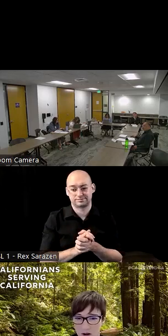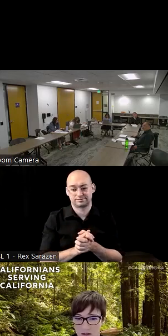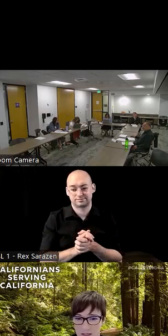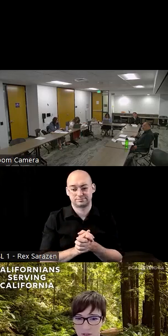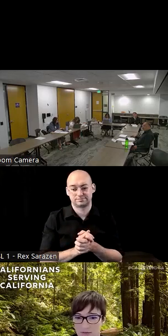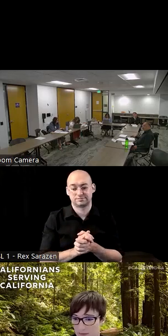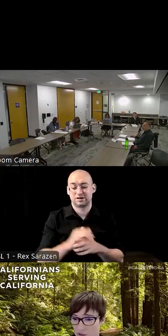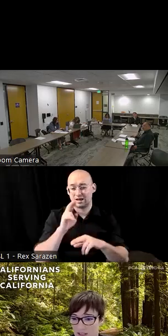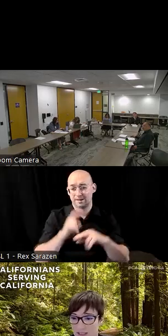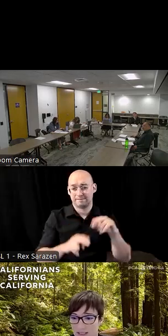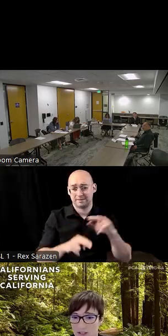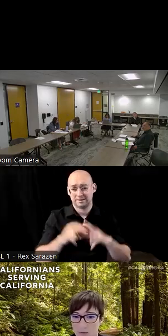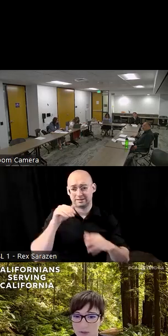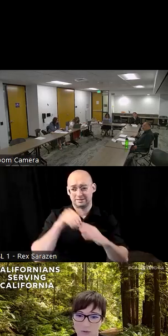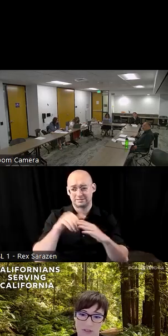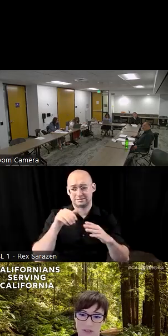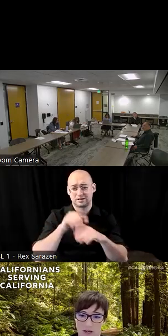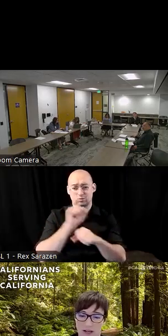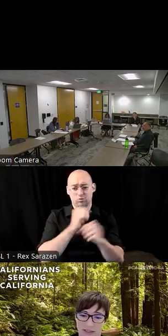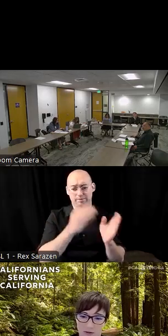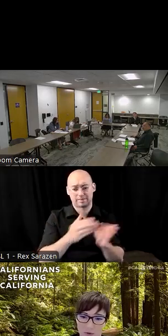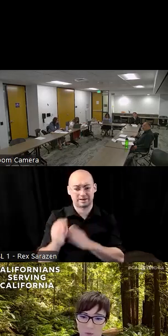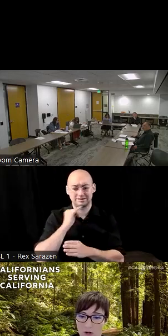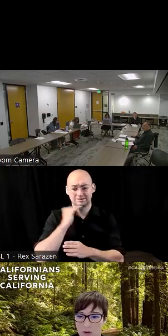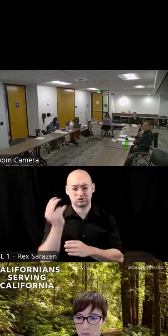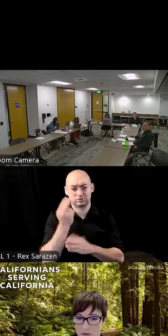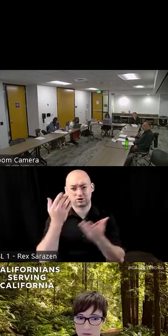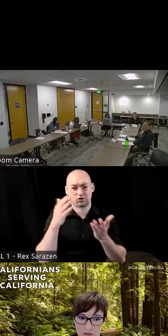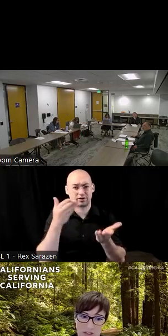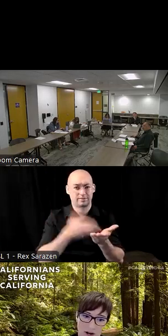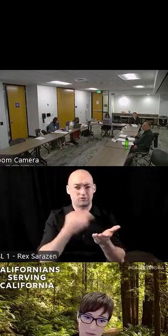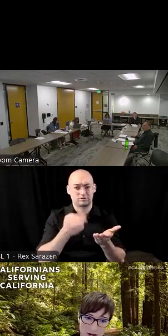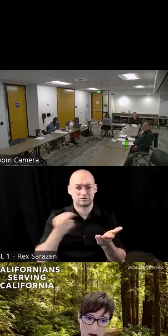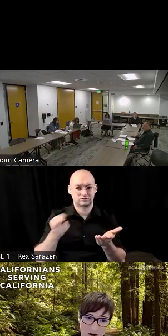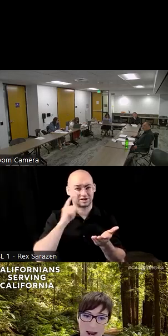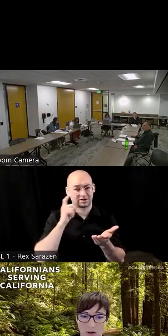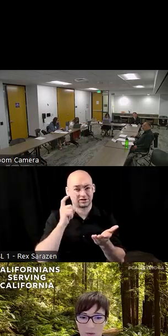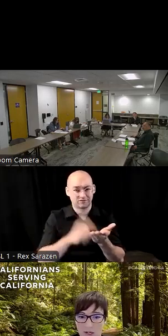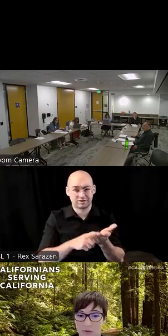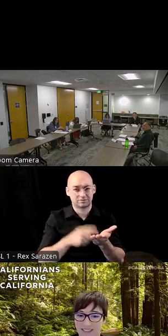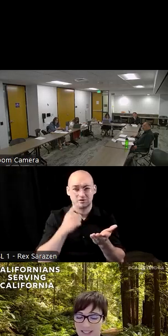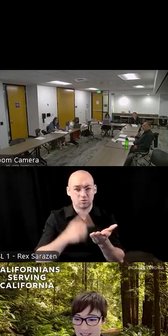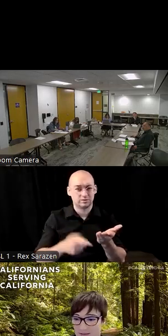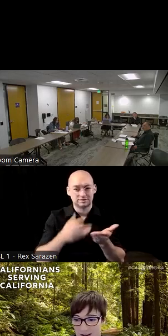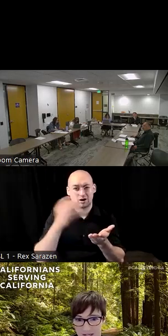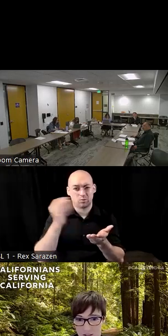plan is the concept of leveraging existing resources. Therefore, what are the resources that are out there? How can we increase ease of navigation